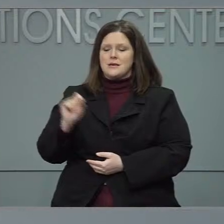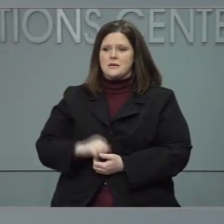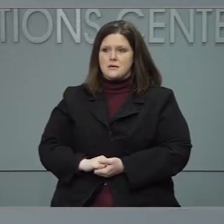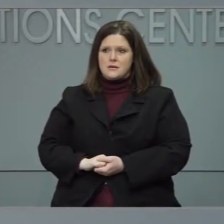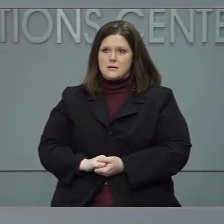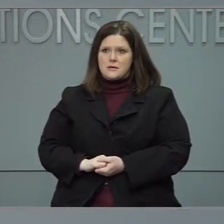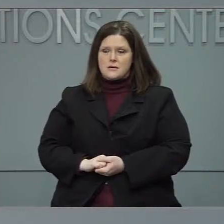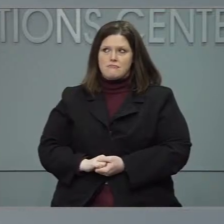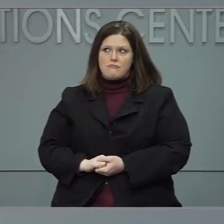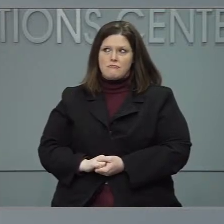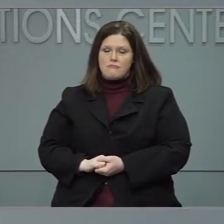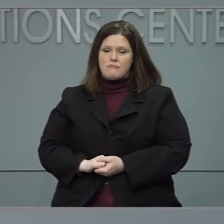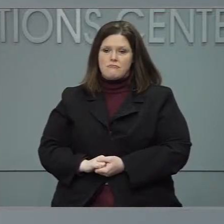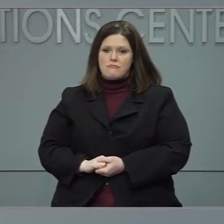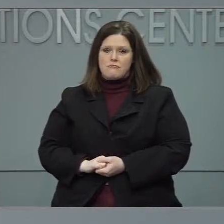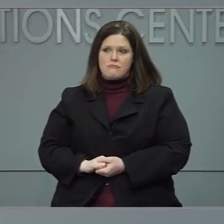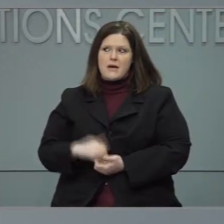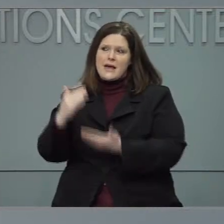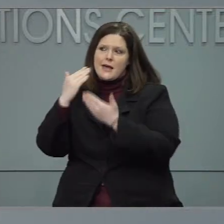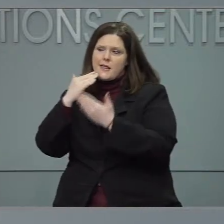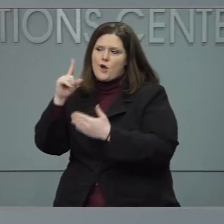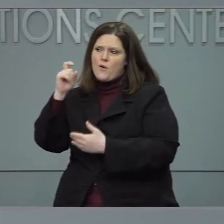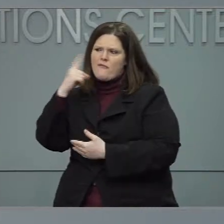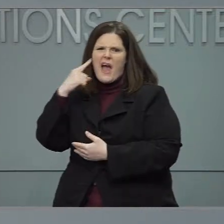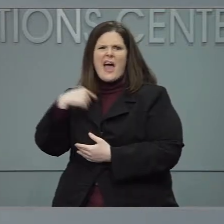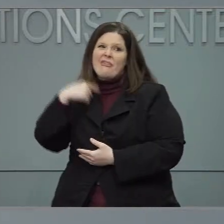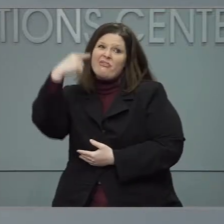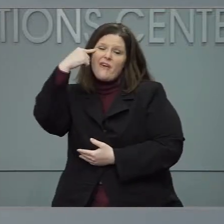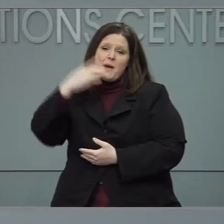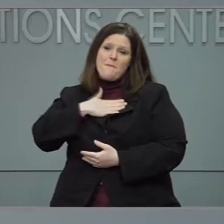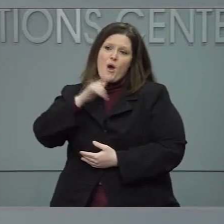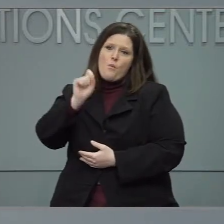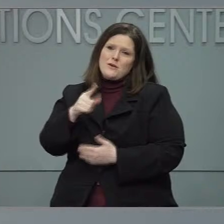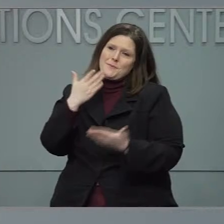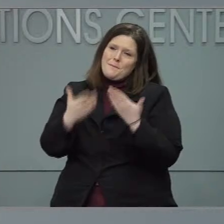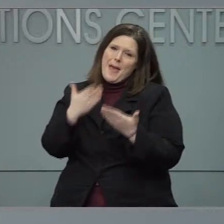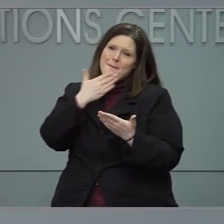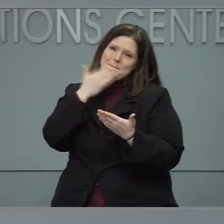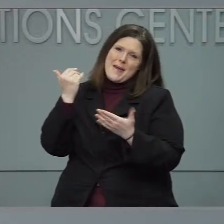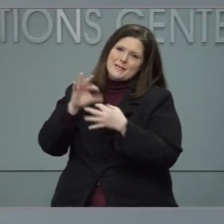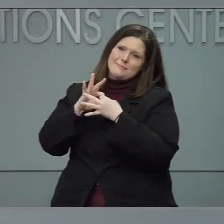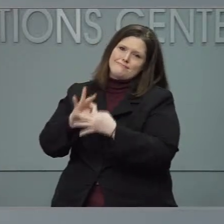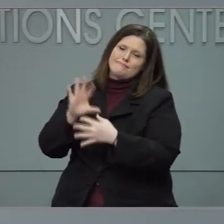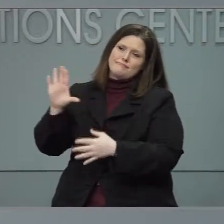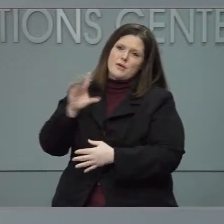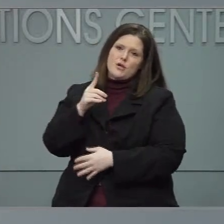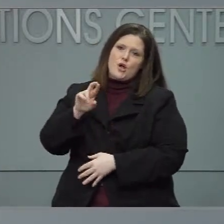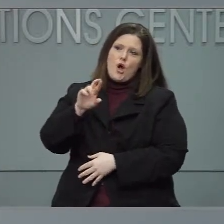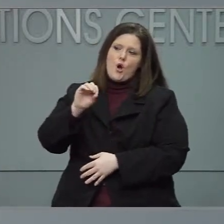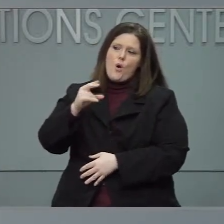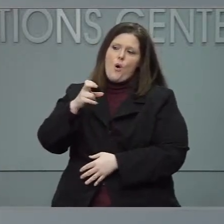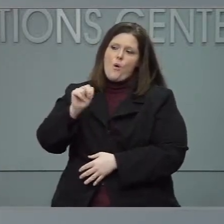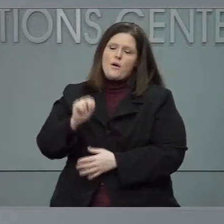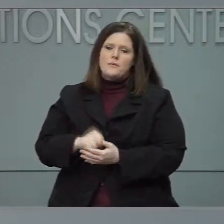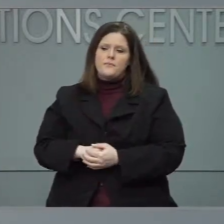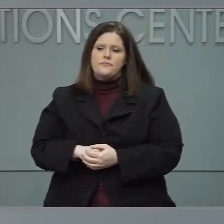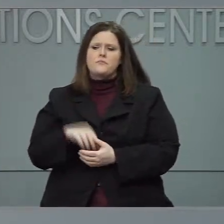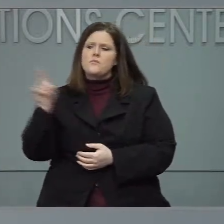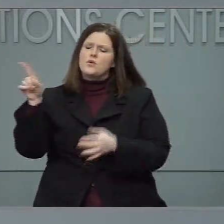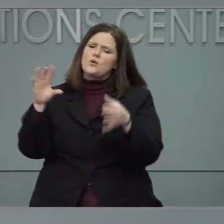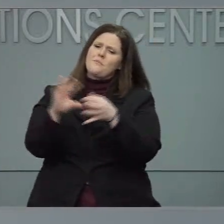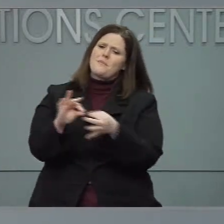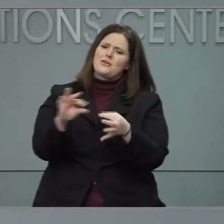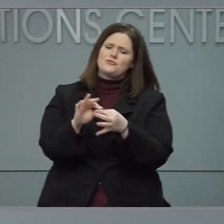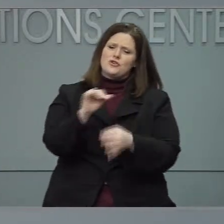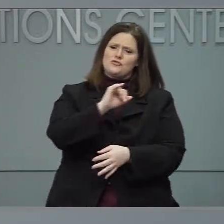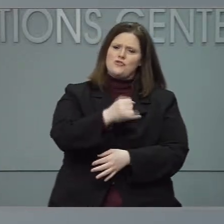Governor, thank you for taking the call. I guess this would go to Dr. Cohen. You mentioned, Dr. Cohen, about the future shipments of